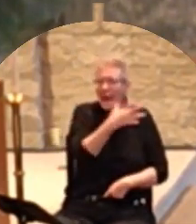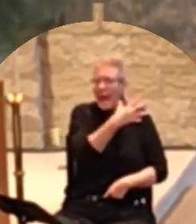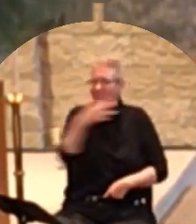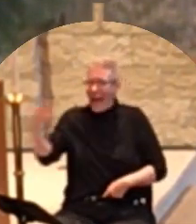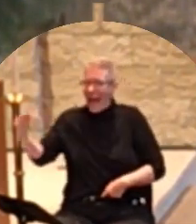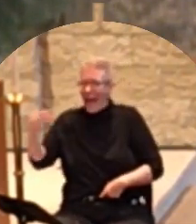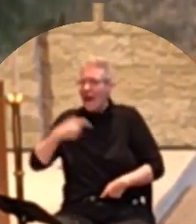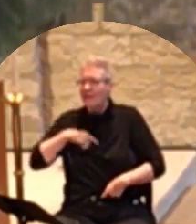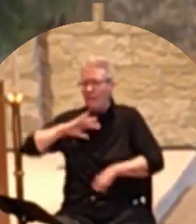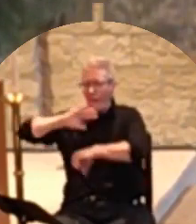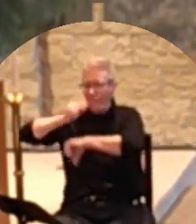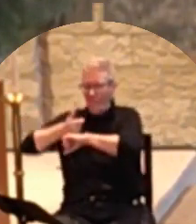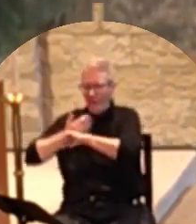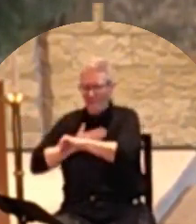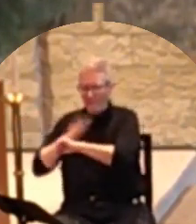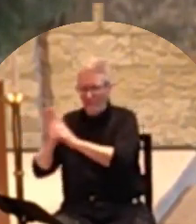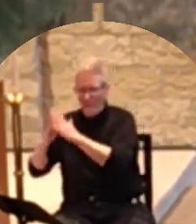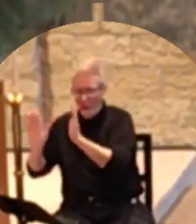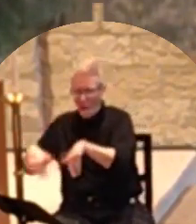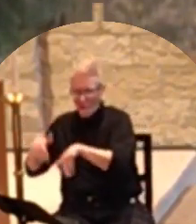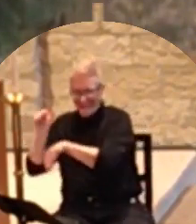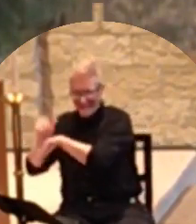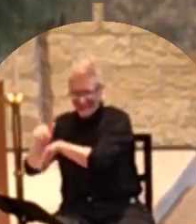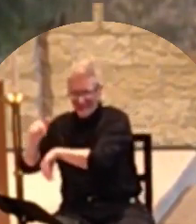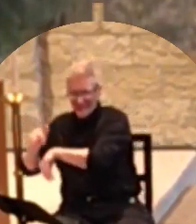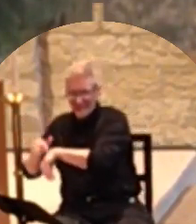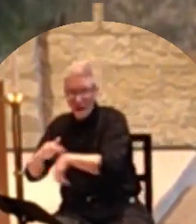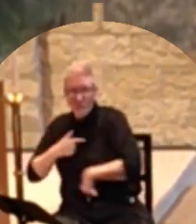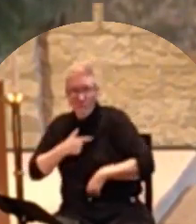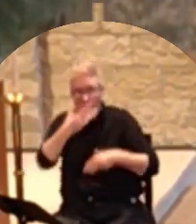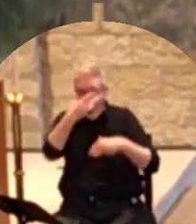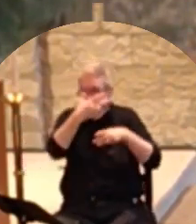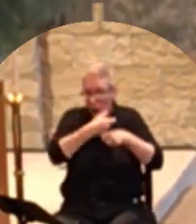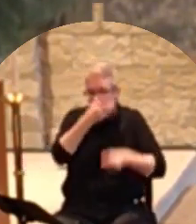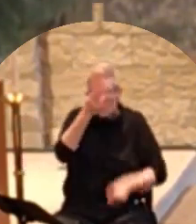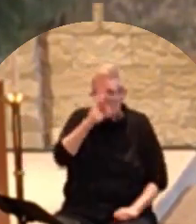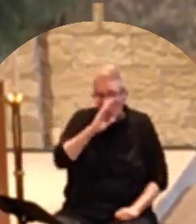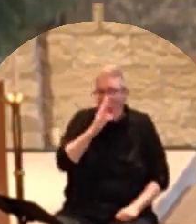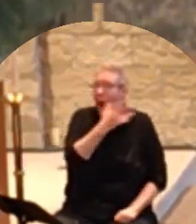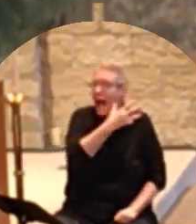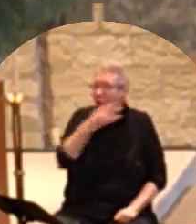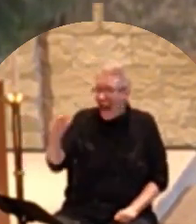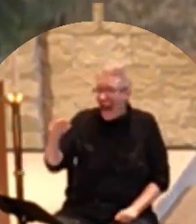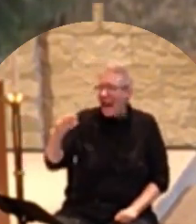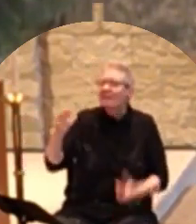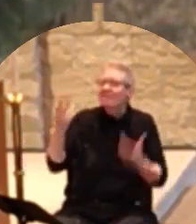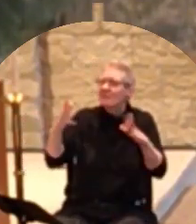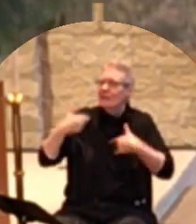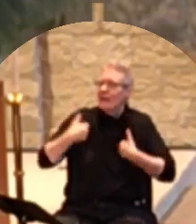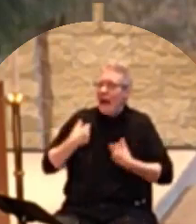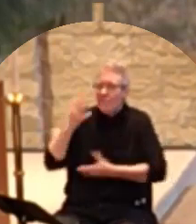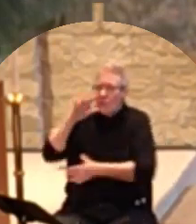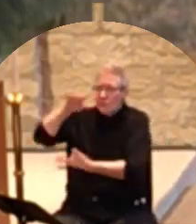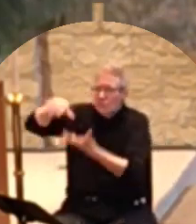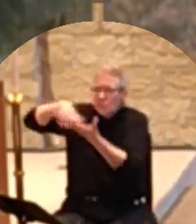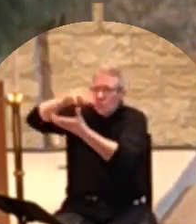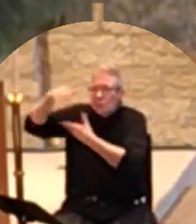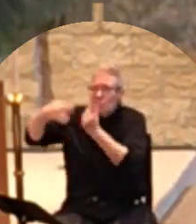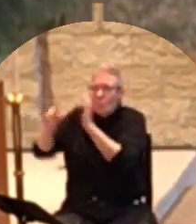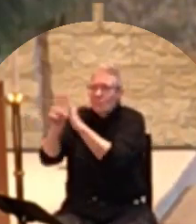I trust God and I have smoke detectors in my home. I trust